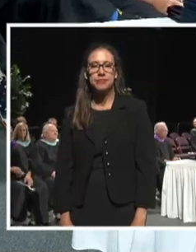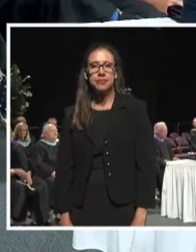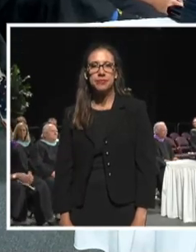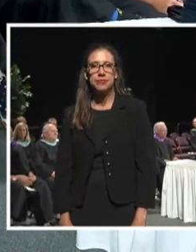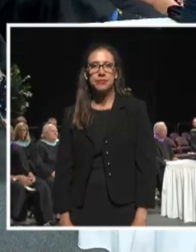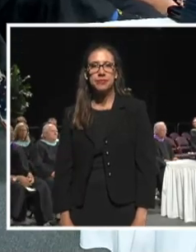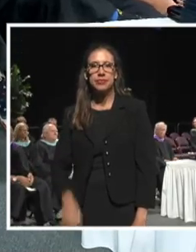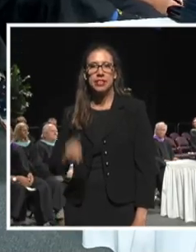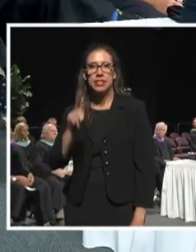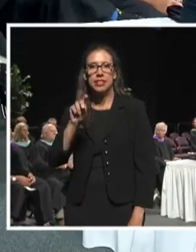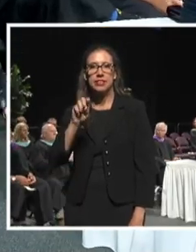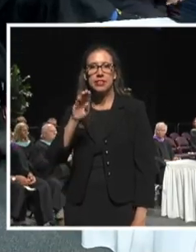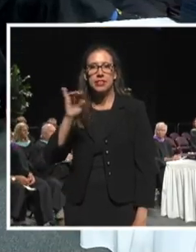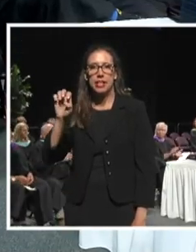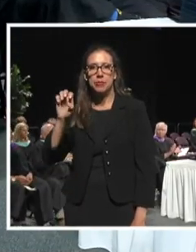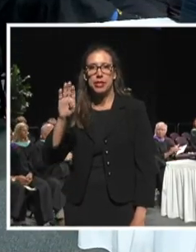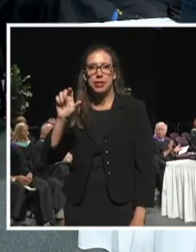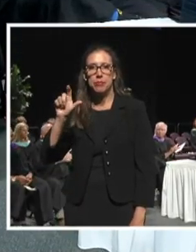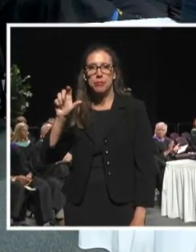Ms. Debbie Blackshire,